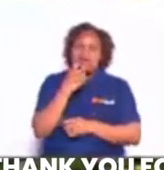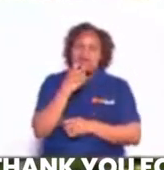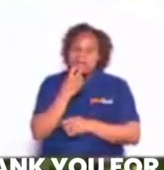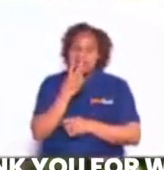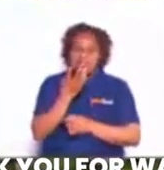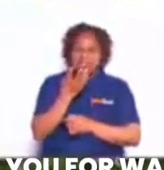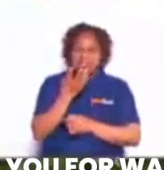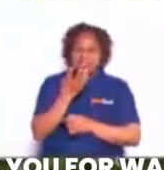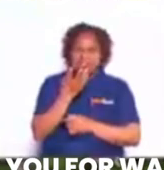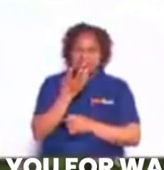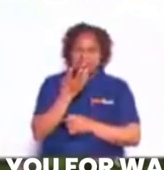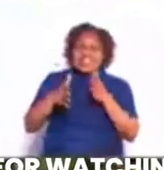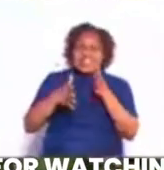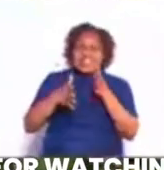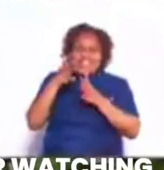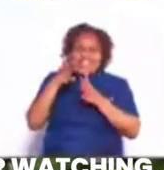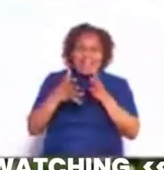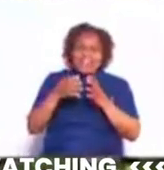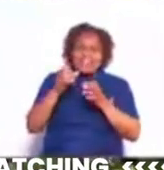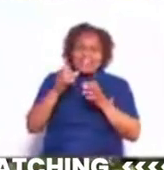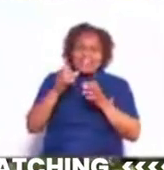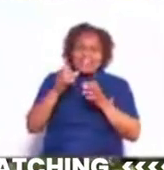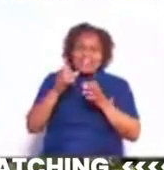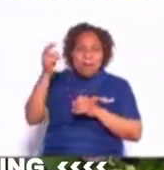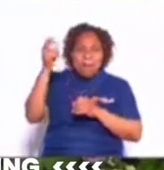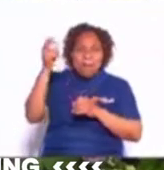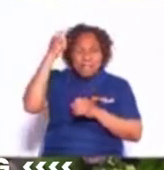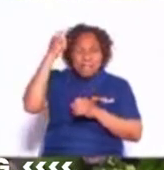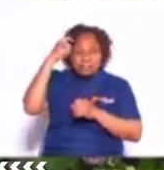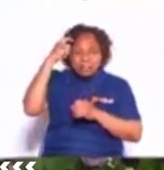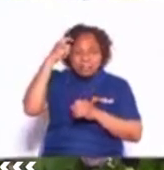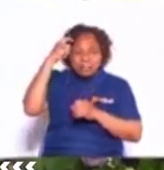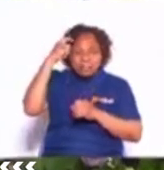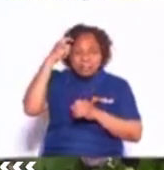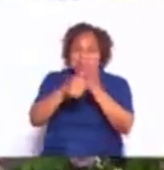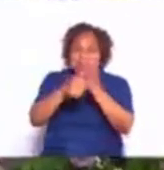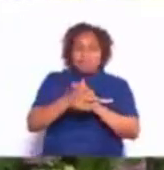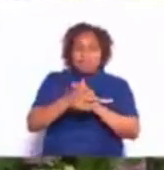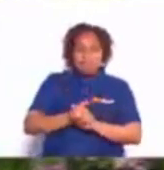is the sign of mental problem.